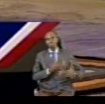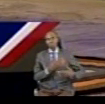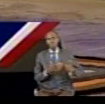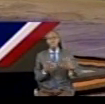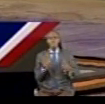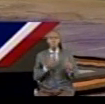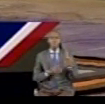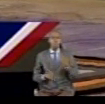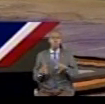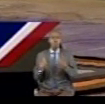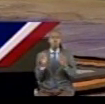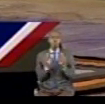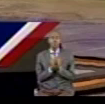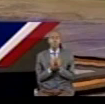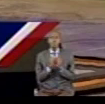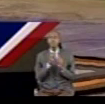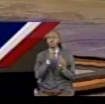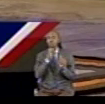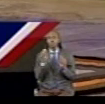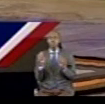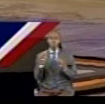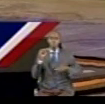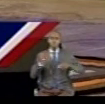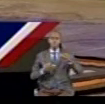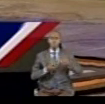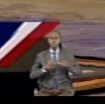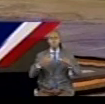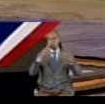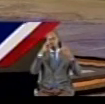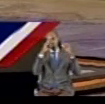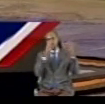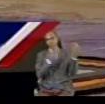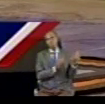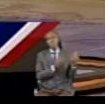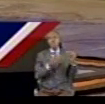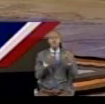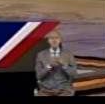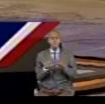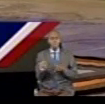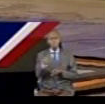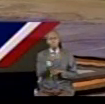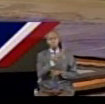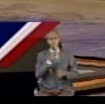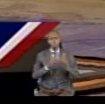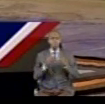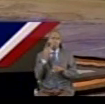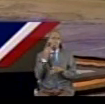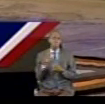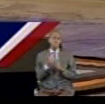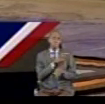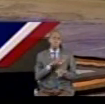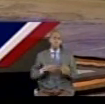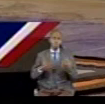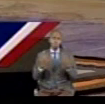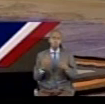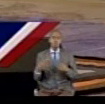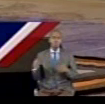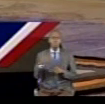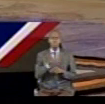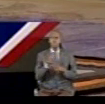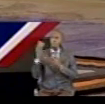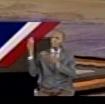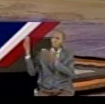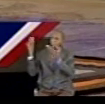unwavering trust. As they saw him come to their community, they went everywhere bringing